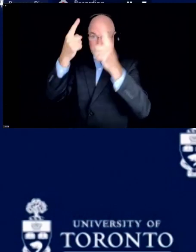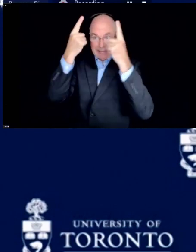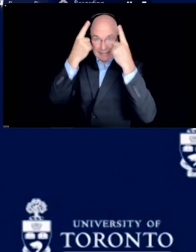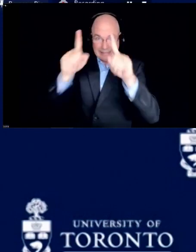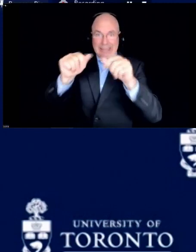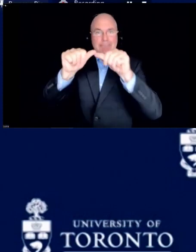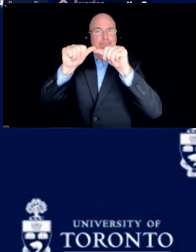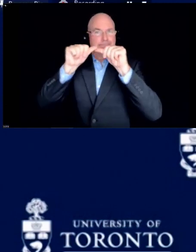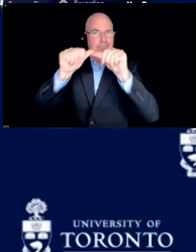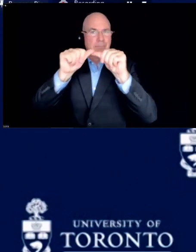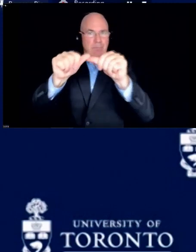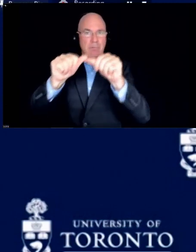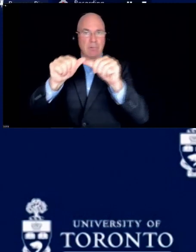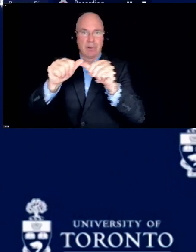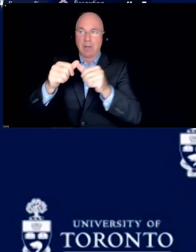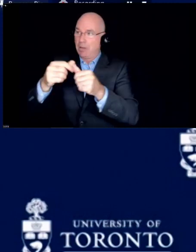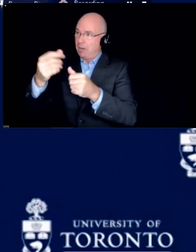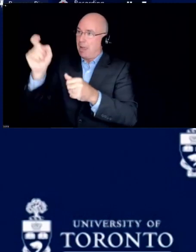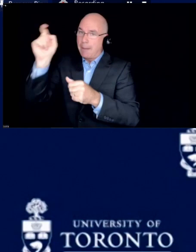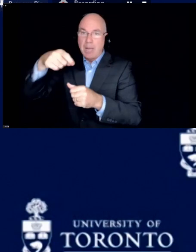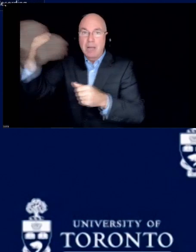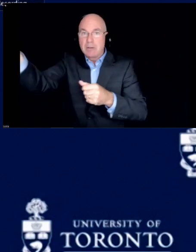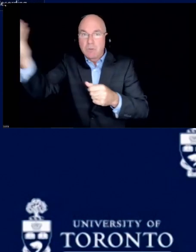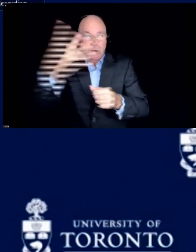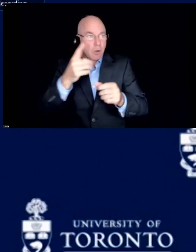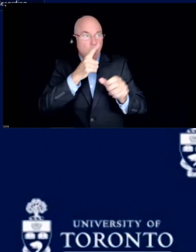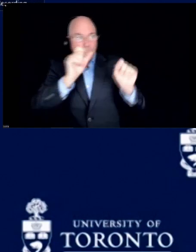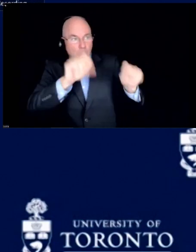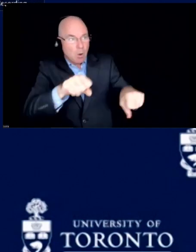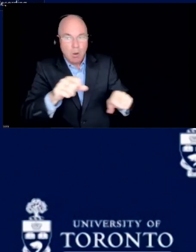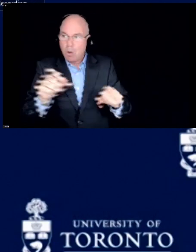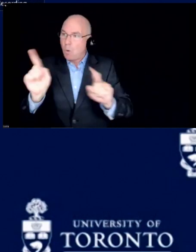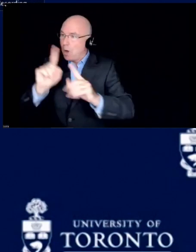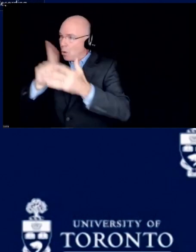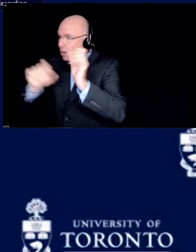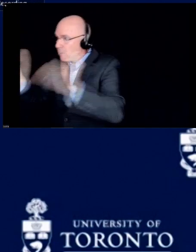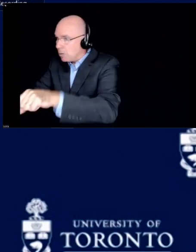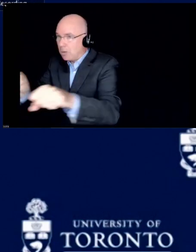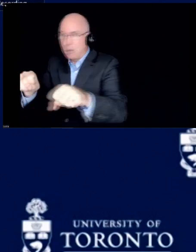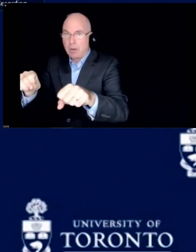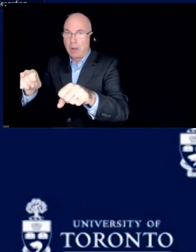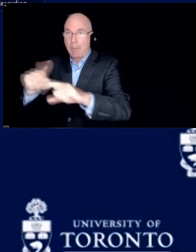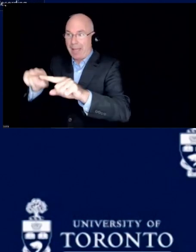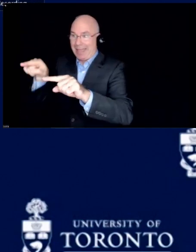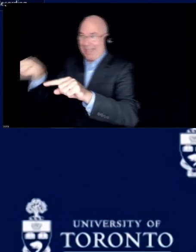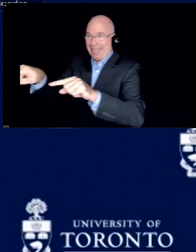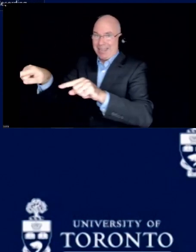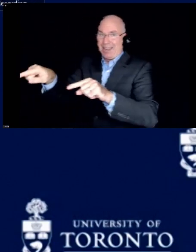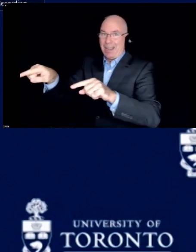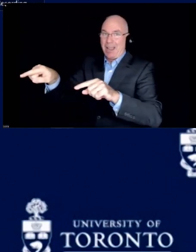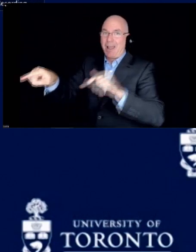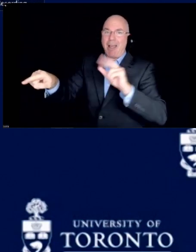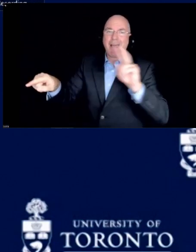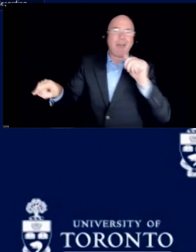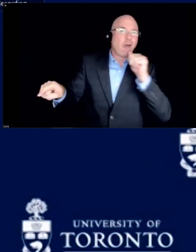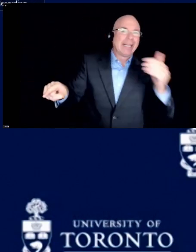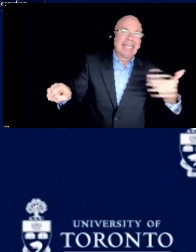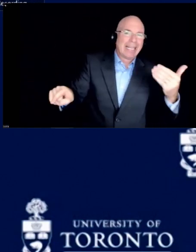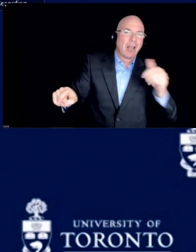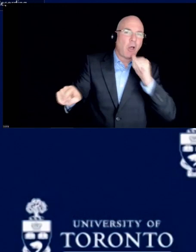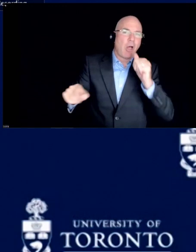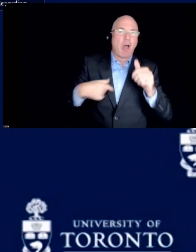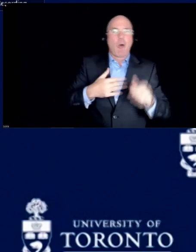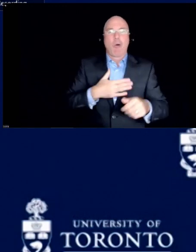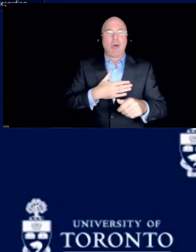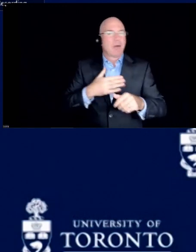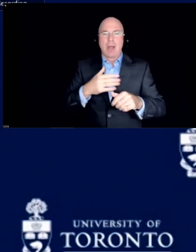have to be informed by what is feasible, but what we define as feasible should not be constrained by what is convenient and easy. We have